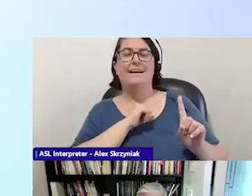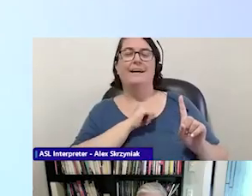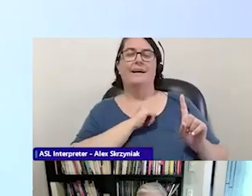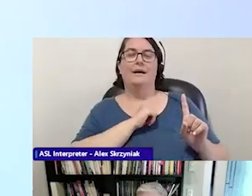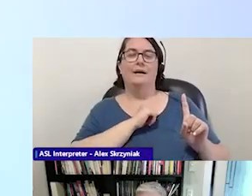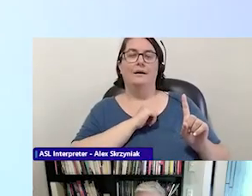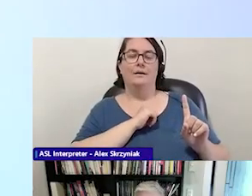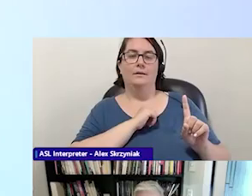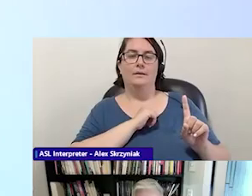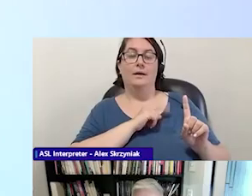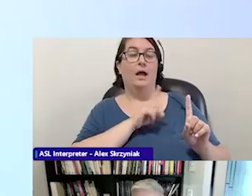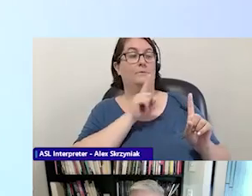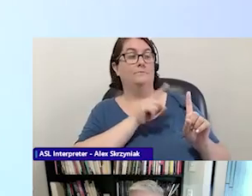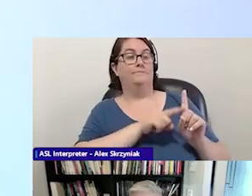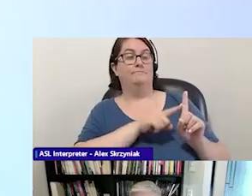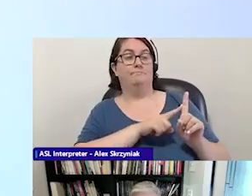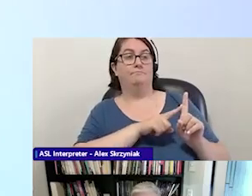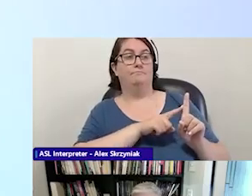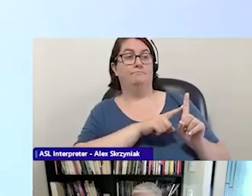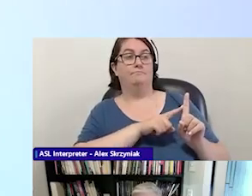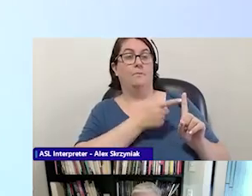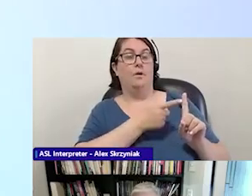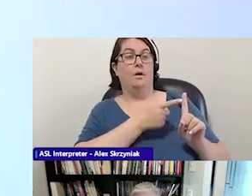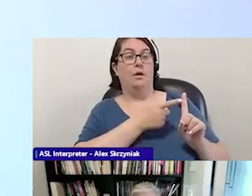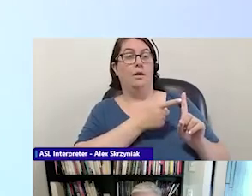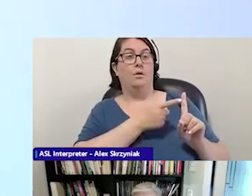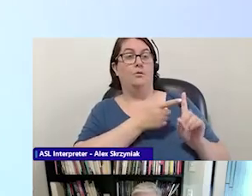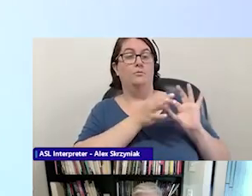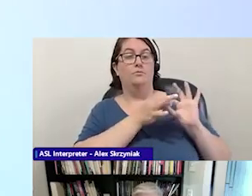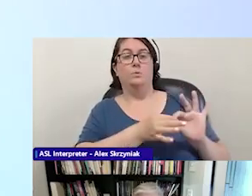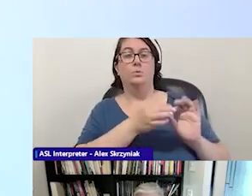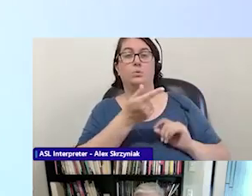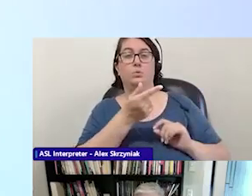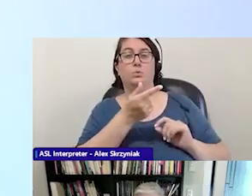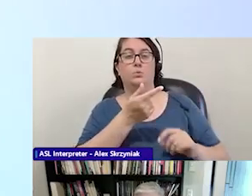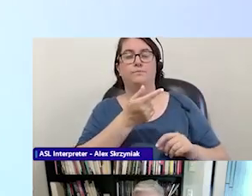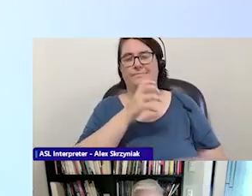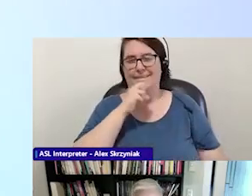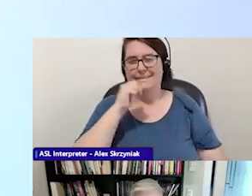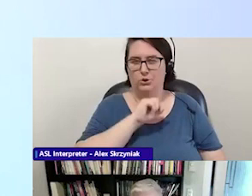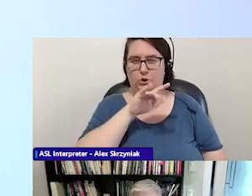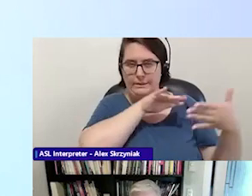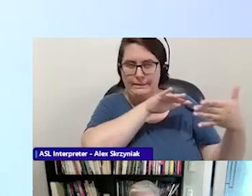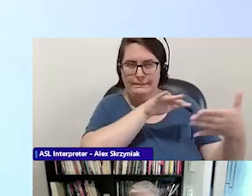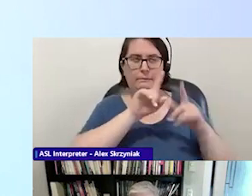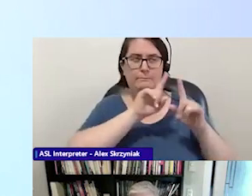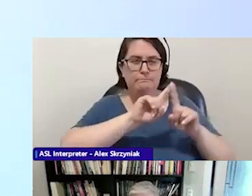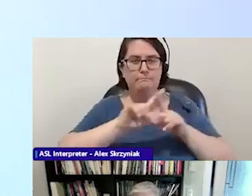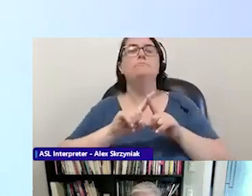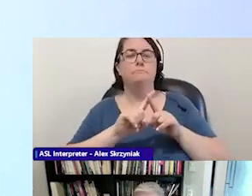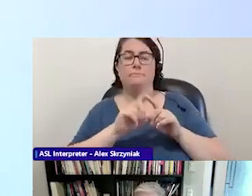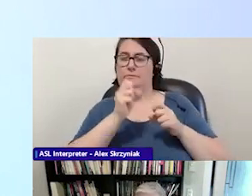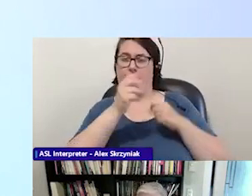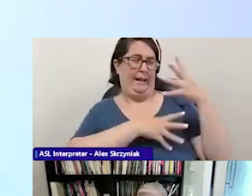has contributed from the field of gerontology to the elder abuse literature in many ways over the